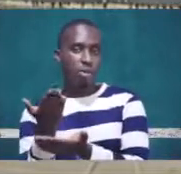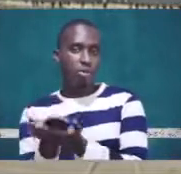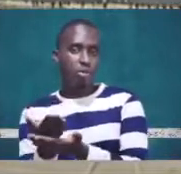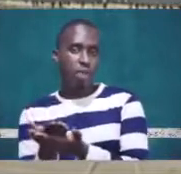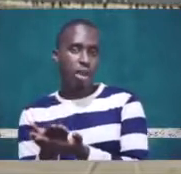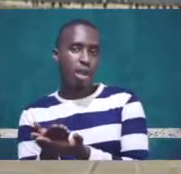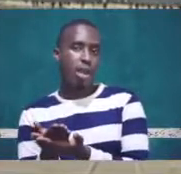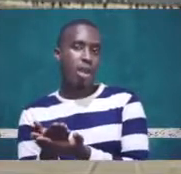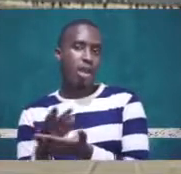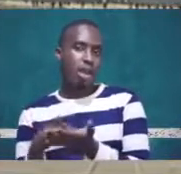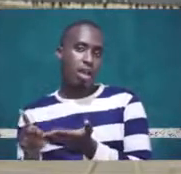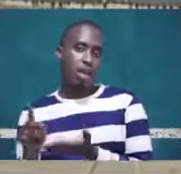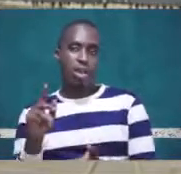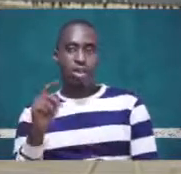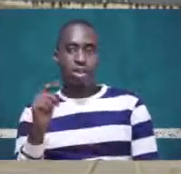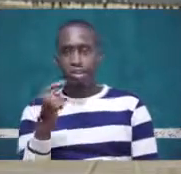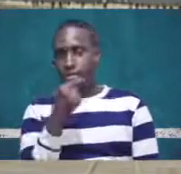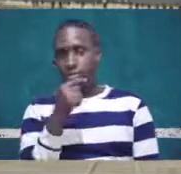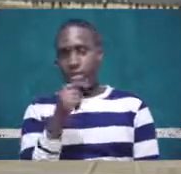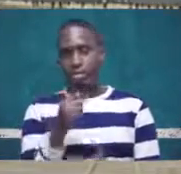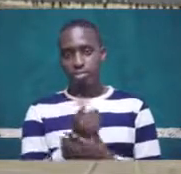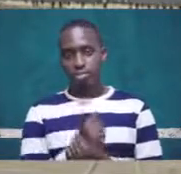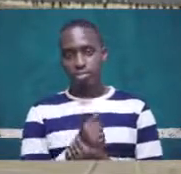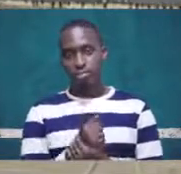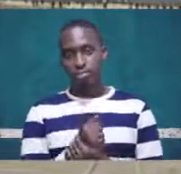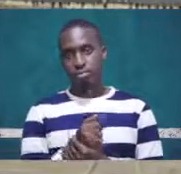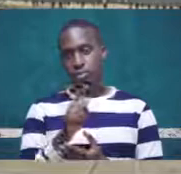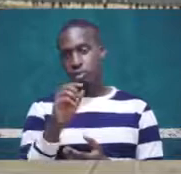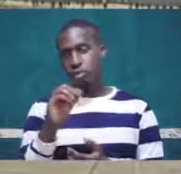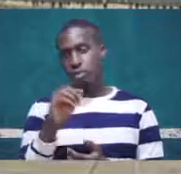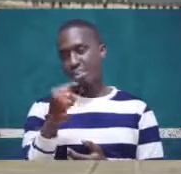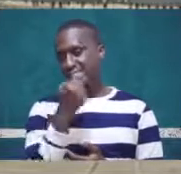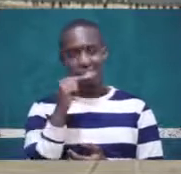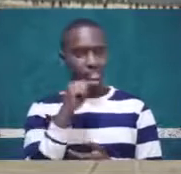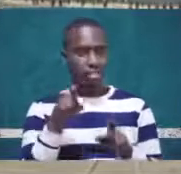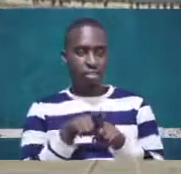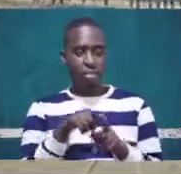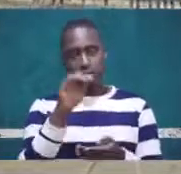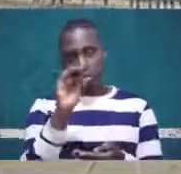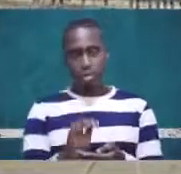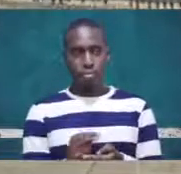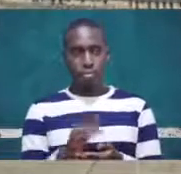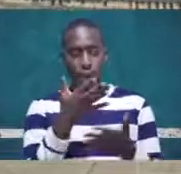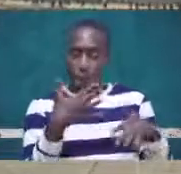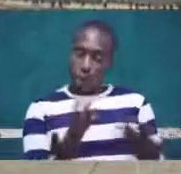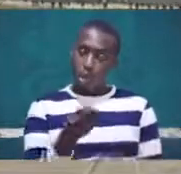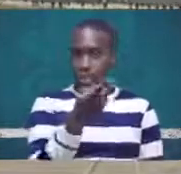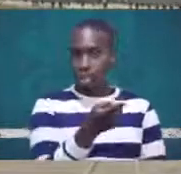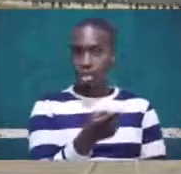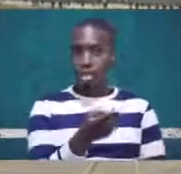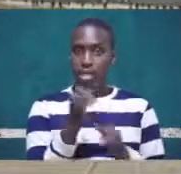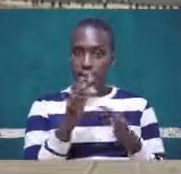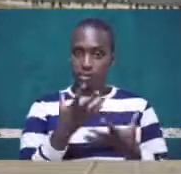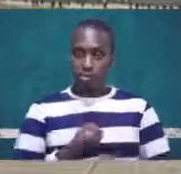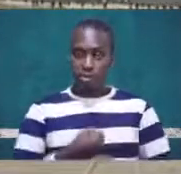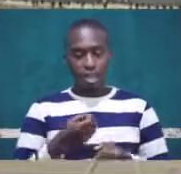the market for toothbrush will fall. The market for toothbrush will fall. Or here, if